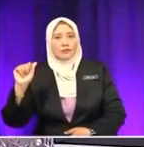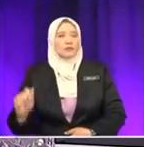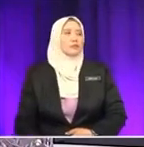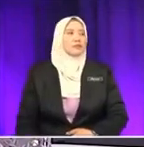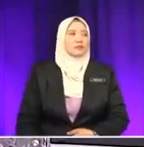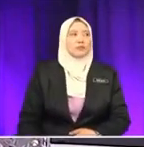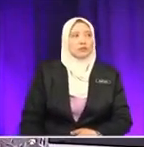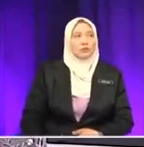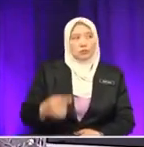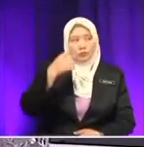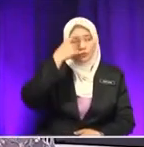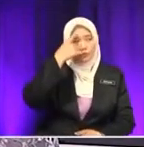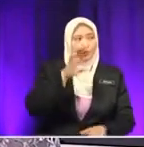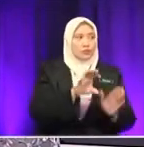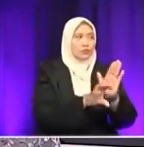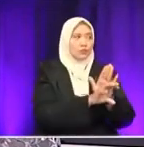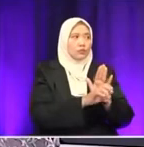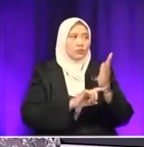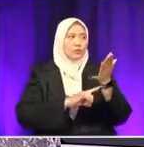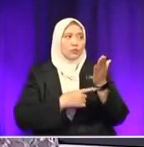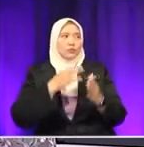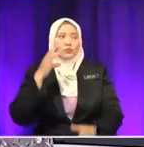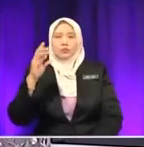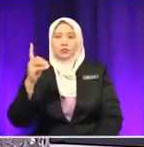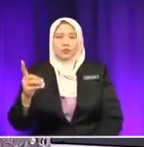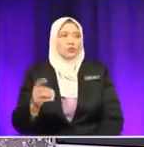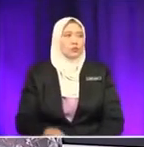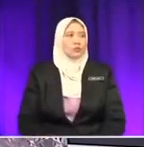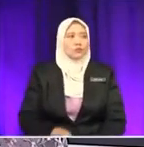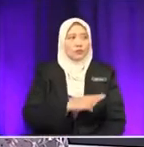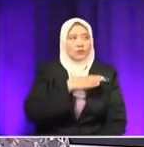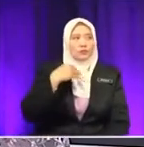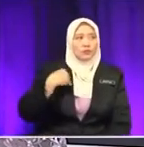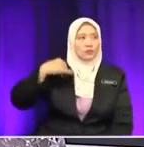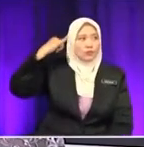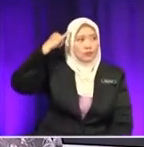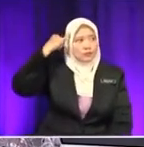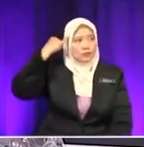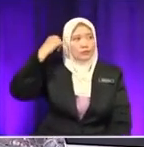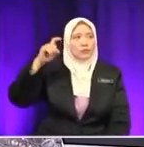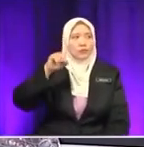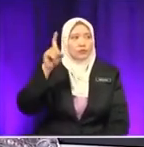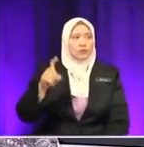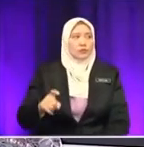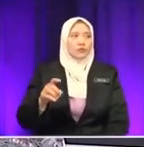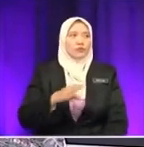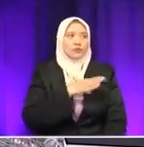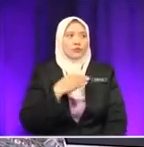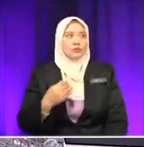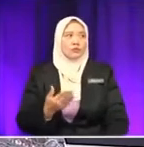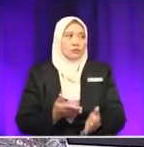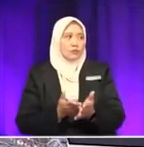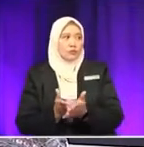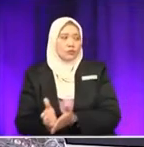second sentence, example, you have to begin with CD and idea from questions, and you can just read the screen and the floor is yours for you to